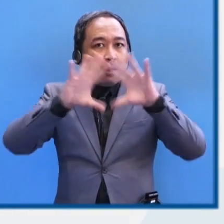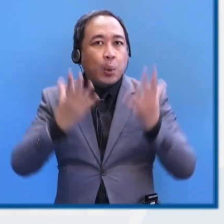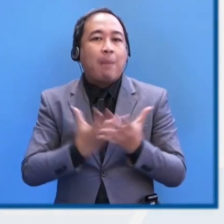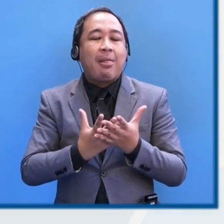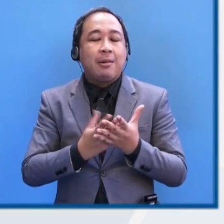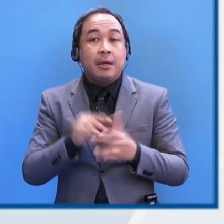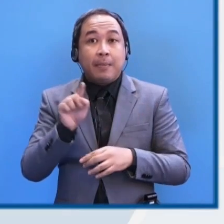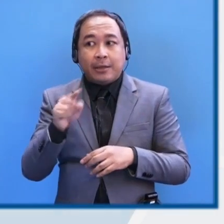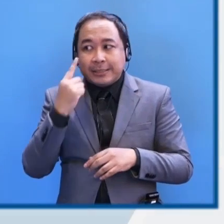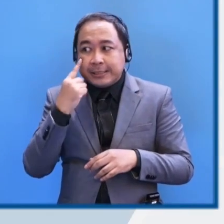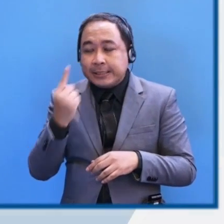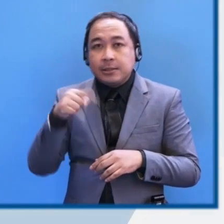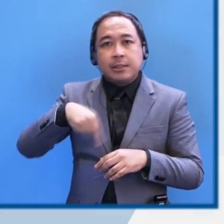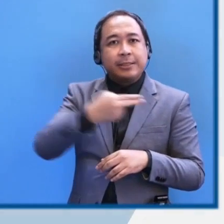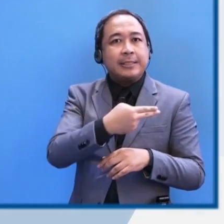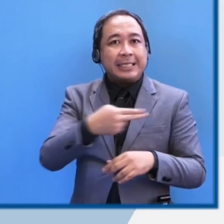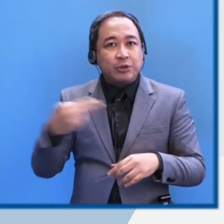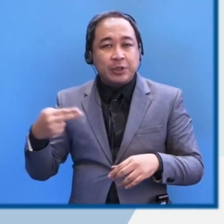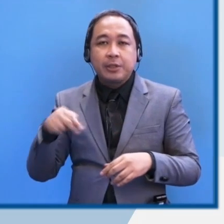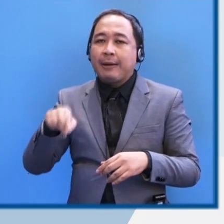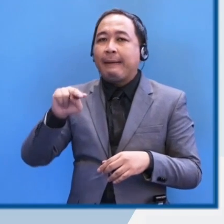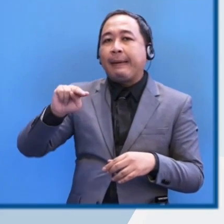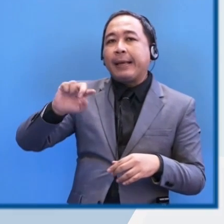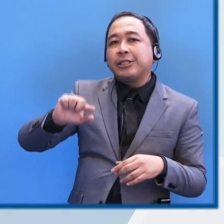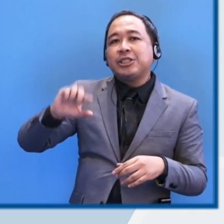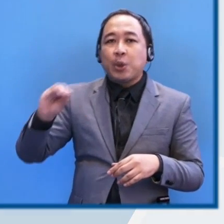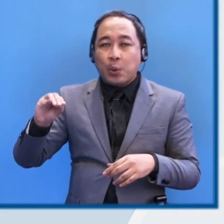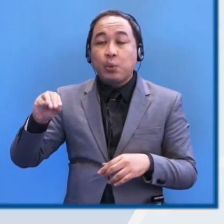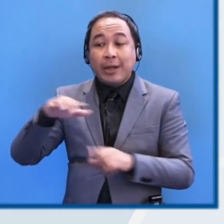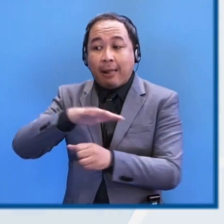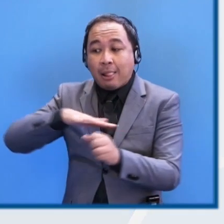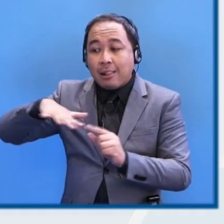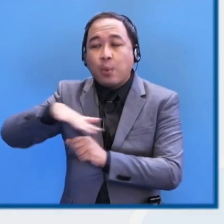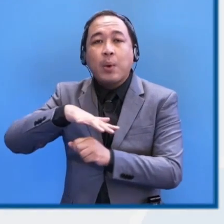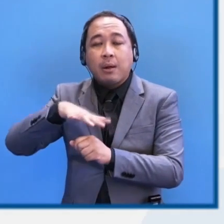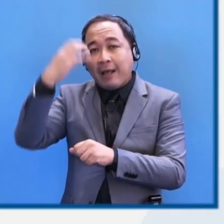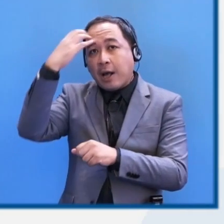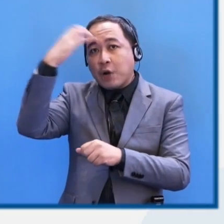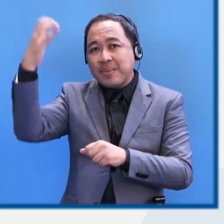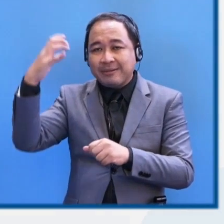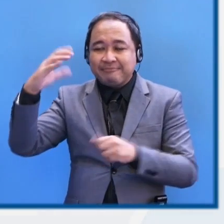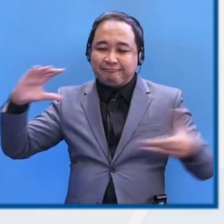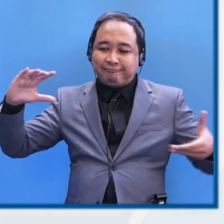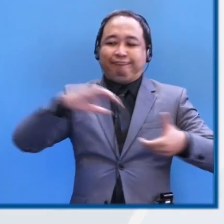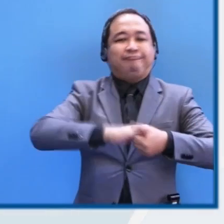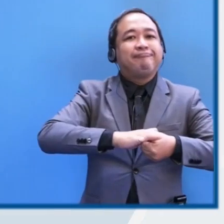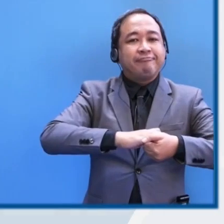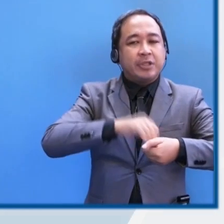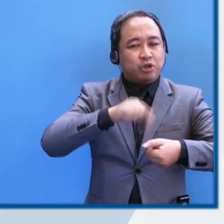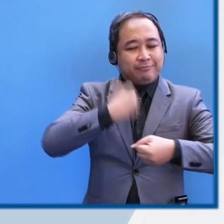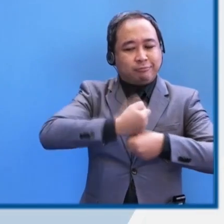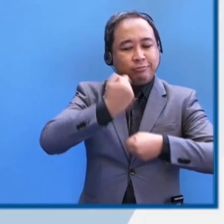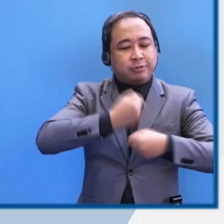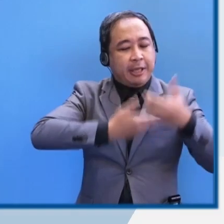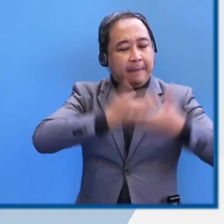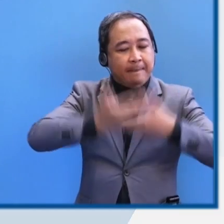particular process activated the civil society organization and the local government institutions to work together. The local government